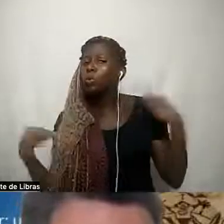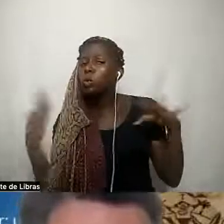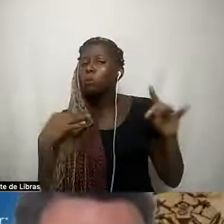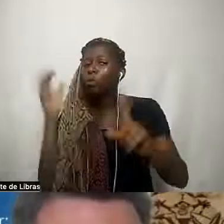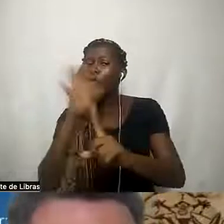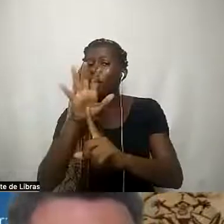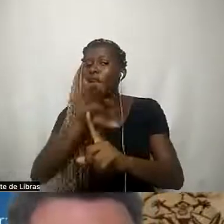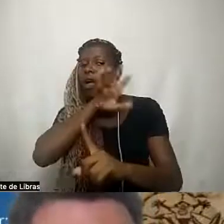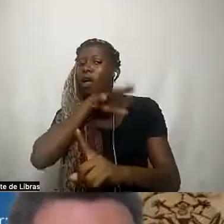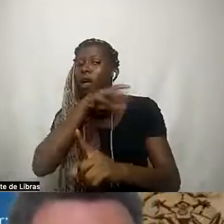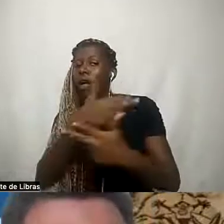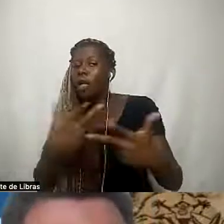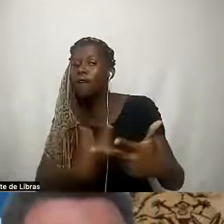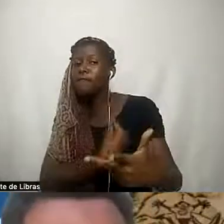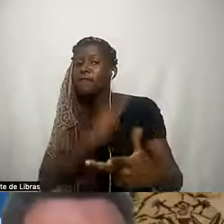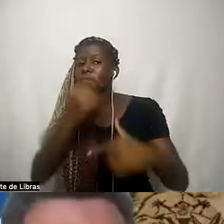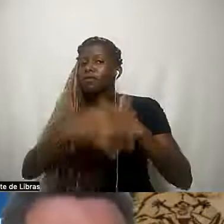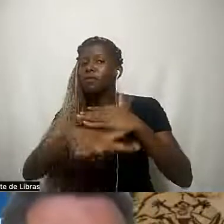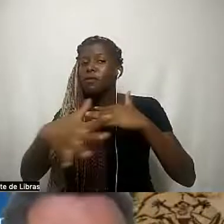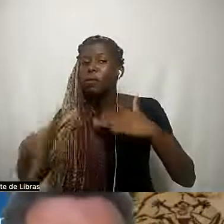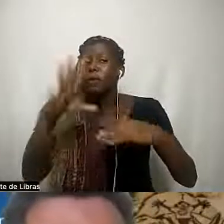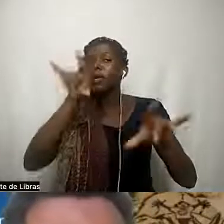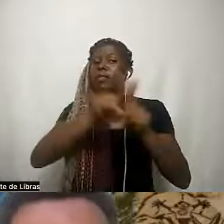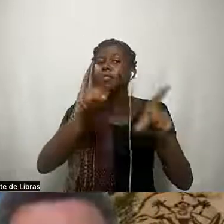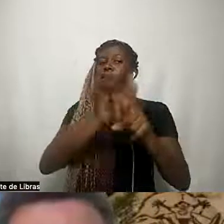the species and the ecosystems.